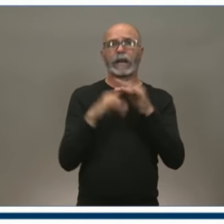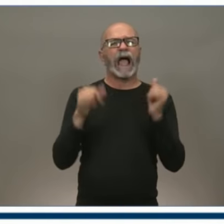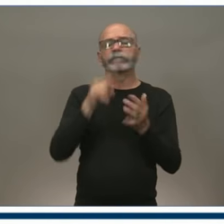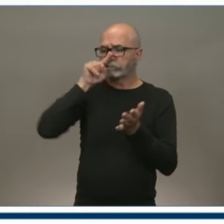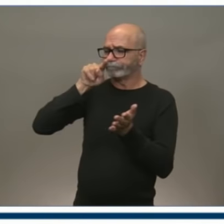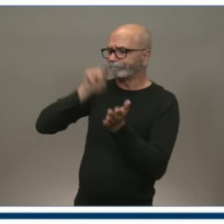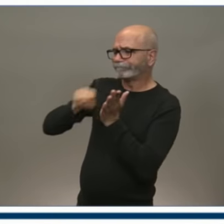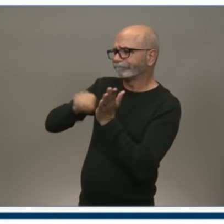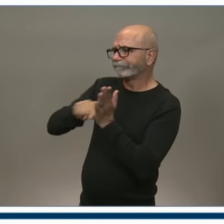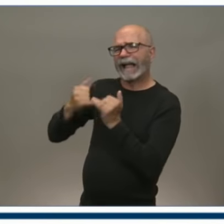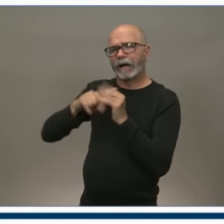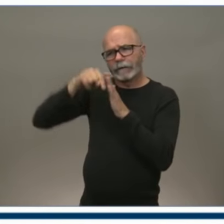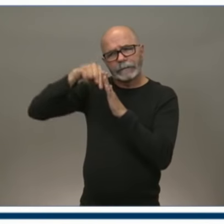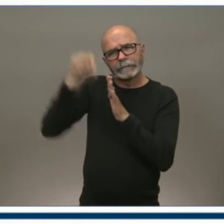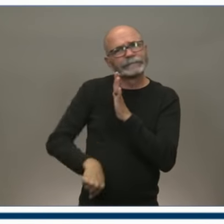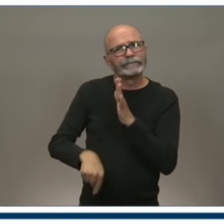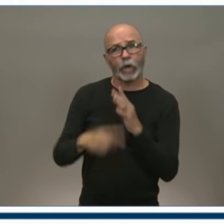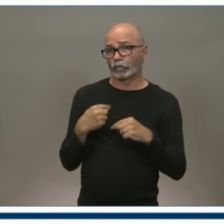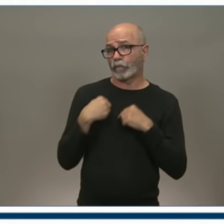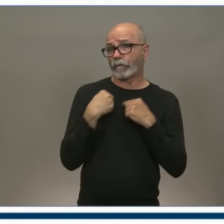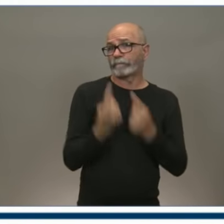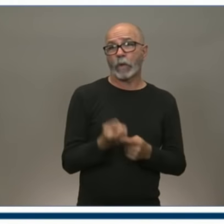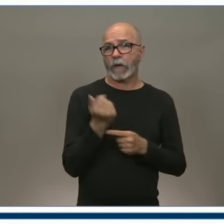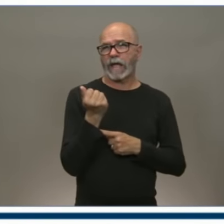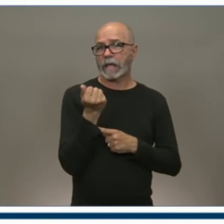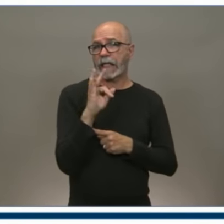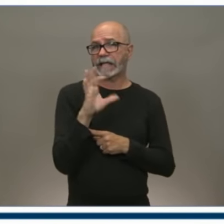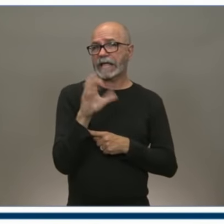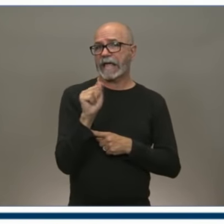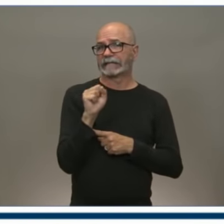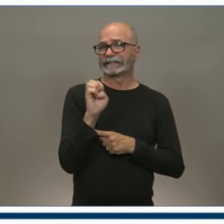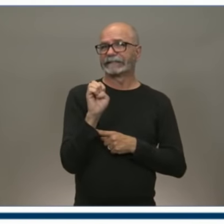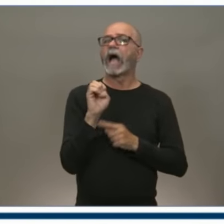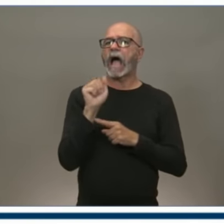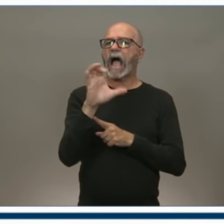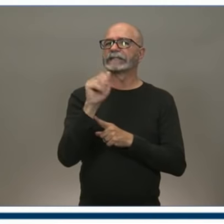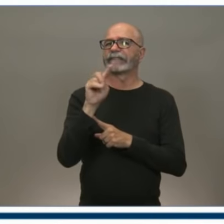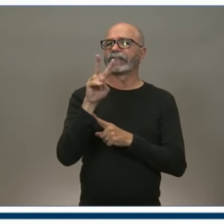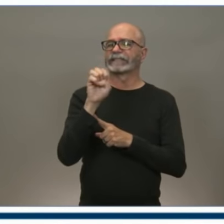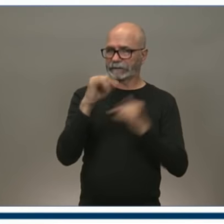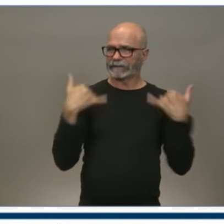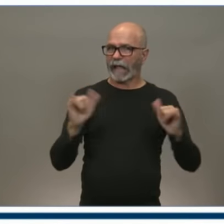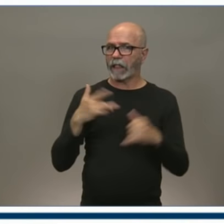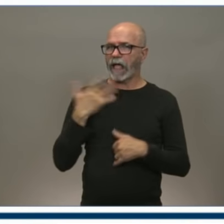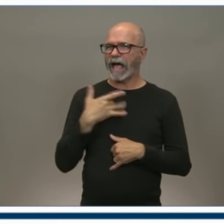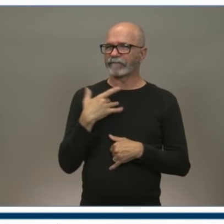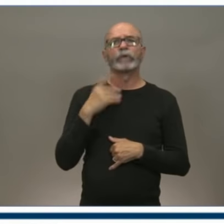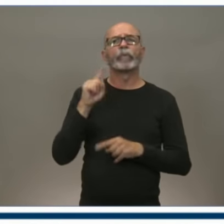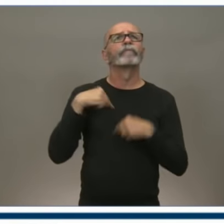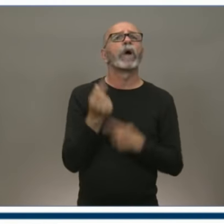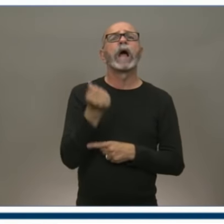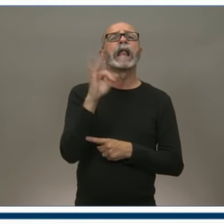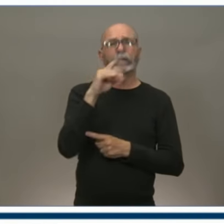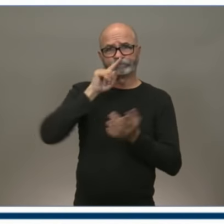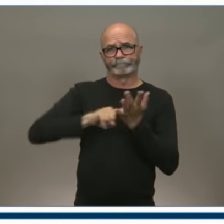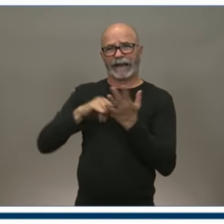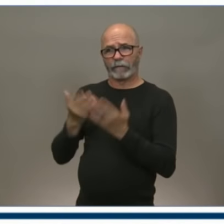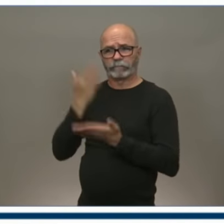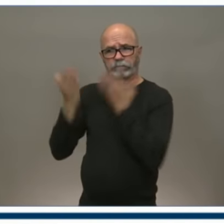active cases. I don't have the breakdown of how many are under investigation. I think it's fair to say that we're